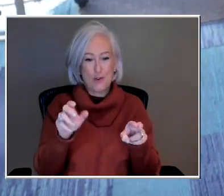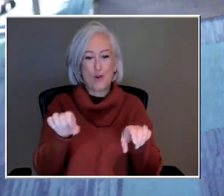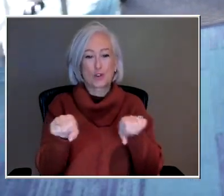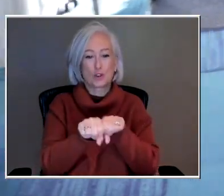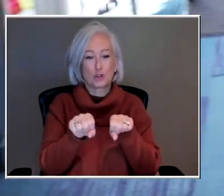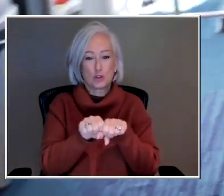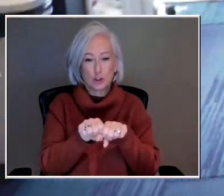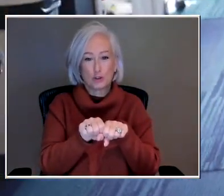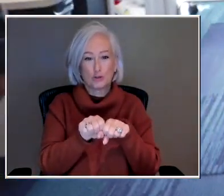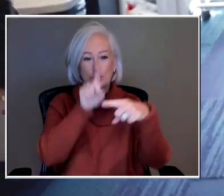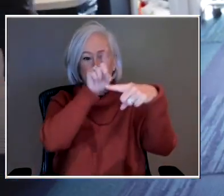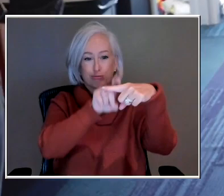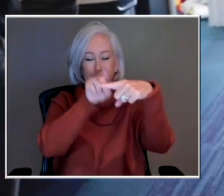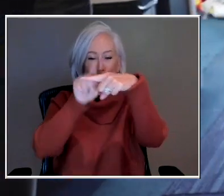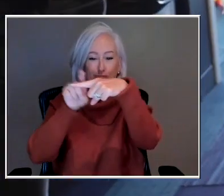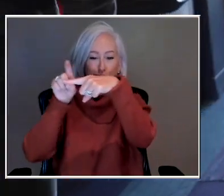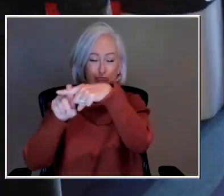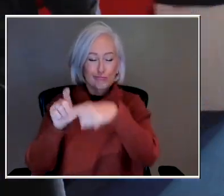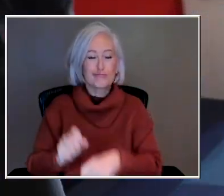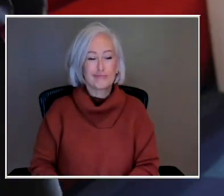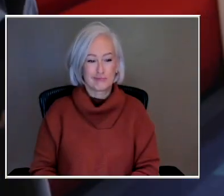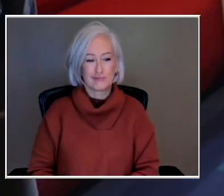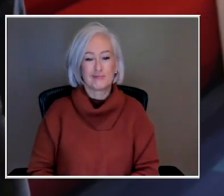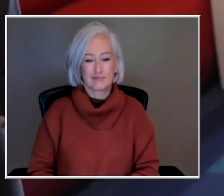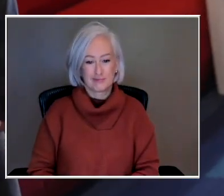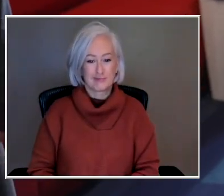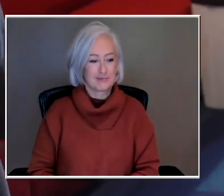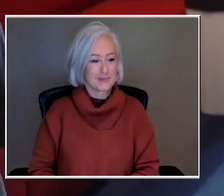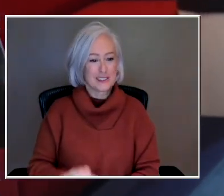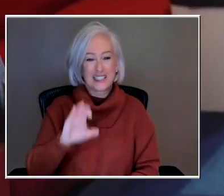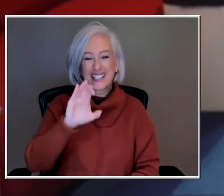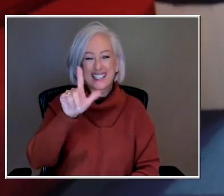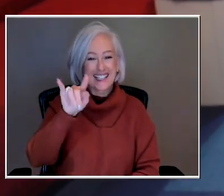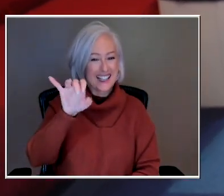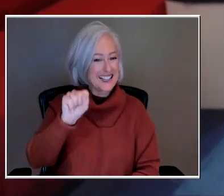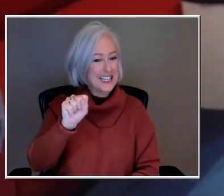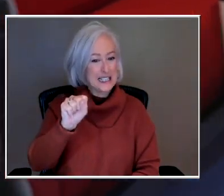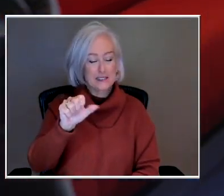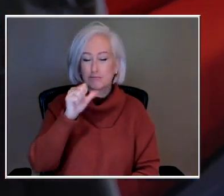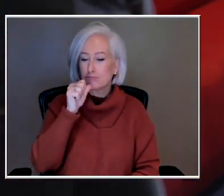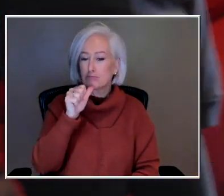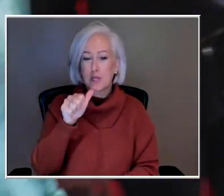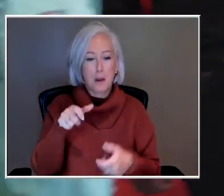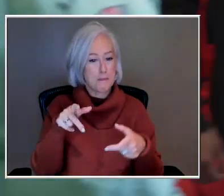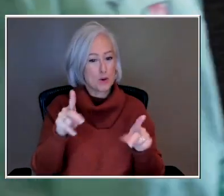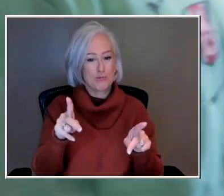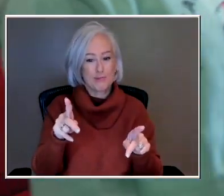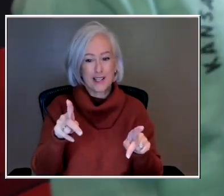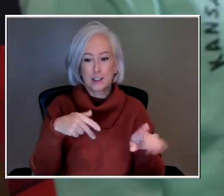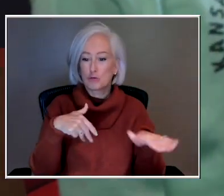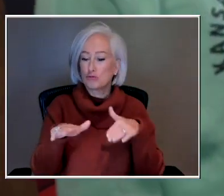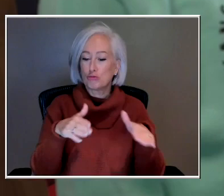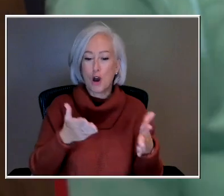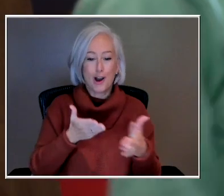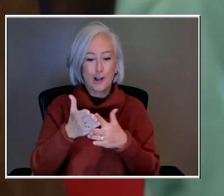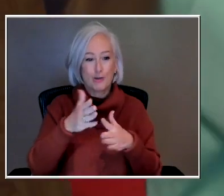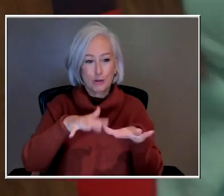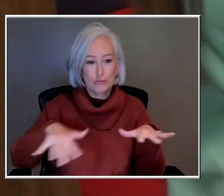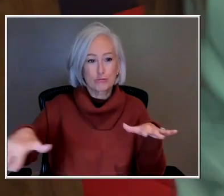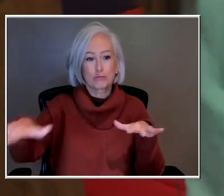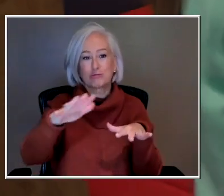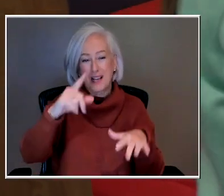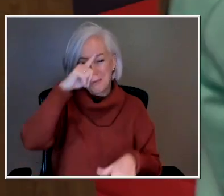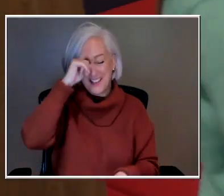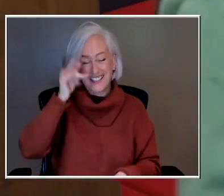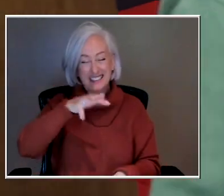Yes, so cool. This is where, you know, cleats aren't allowed anywhere else in the facility because you just have dirt and grass everywhere. So you